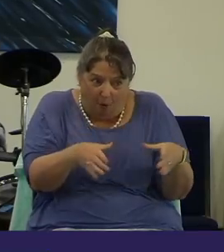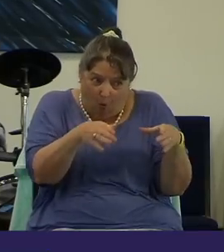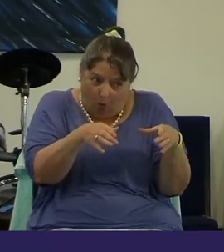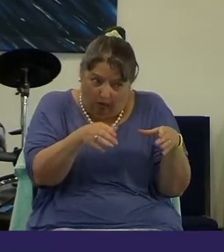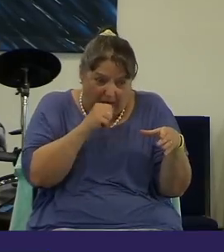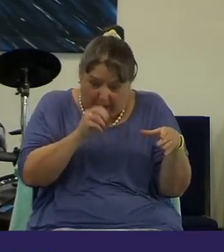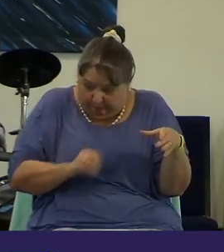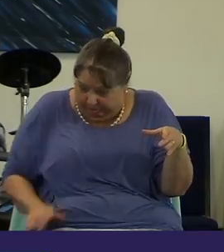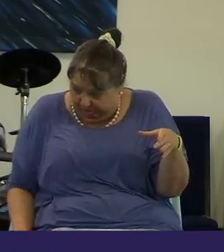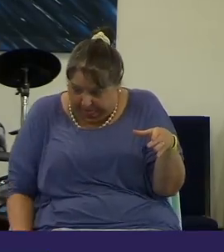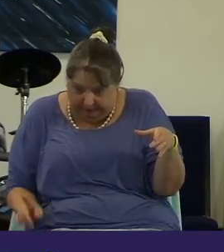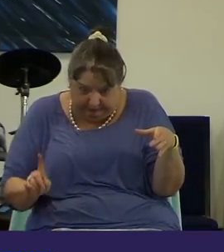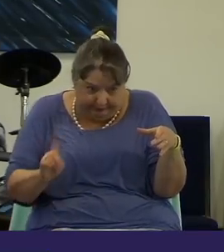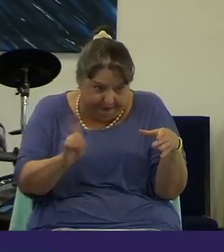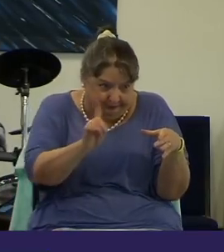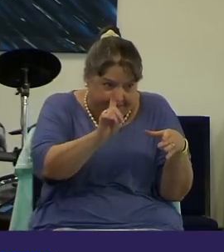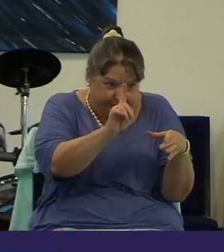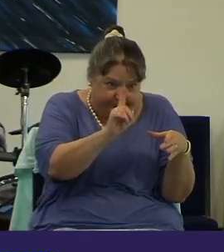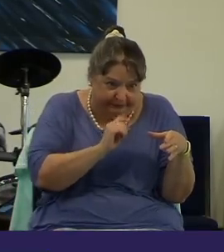bowls.